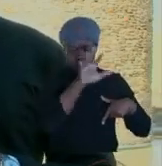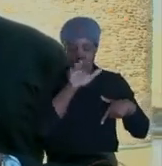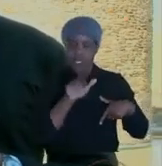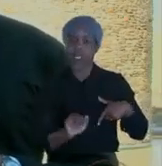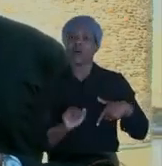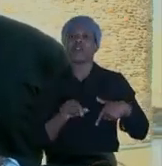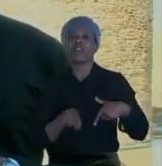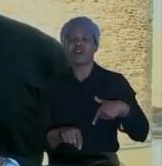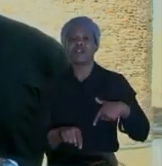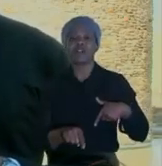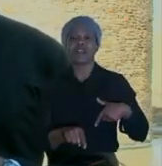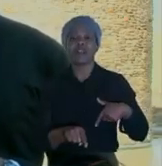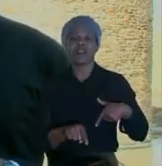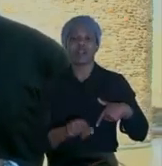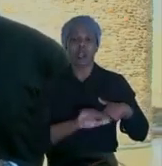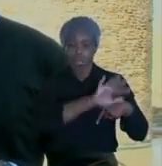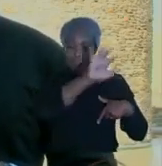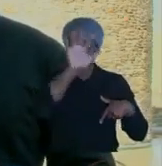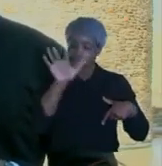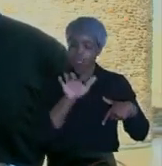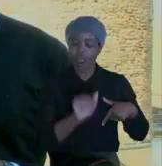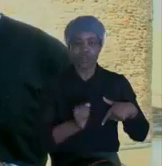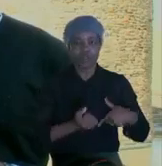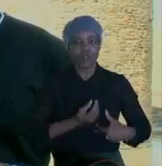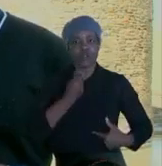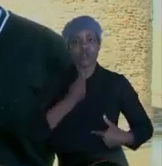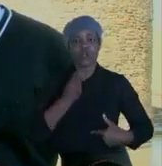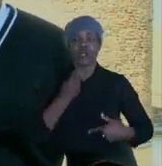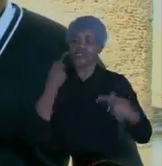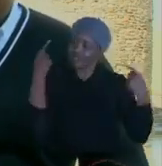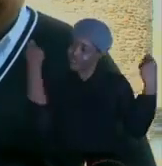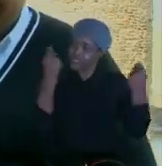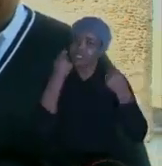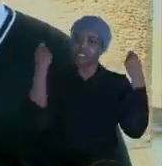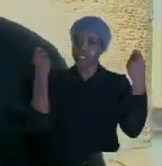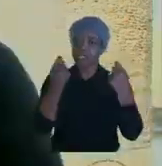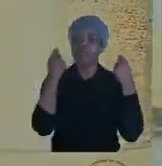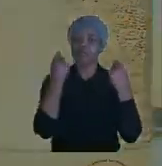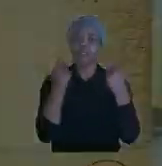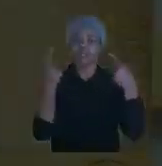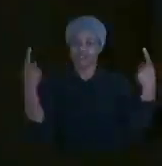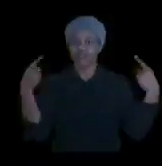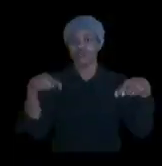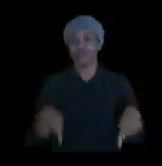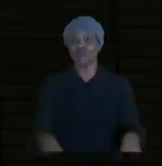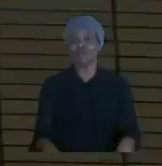disenfranchised African youth. We celebrate you.